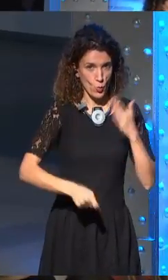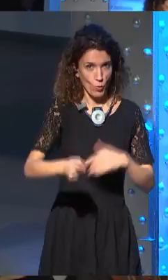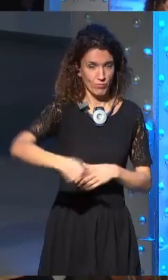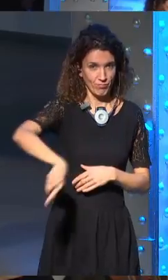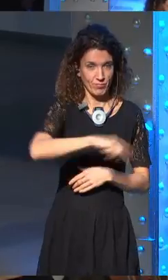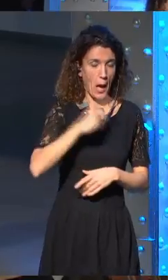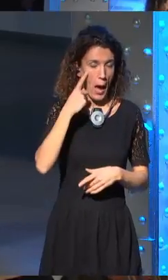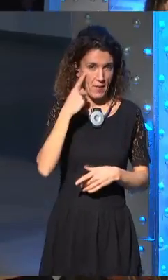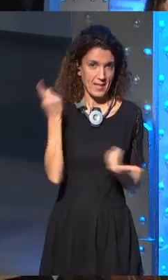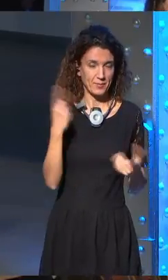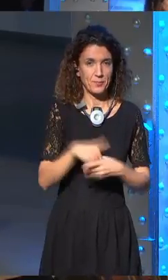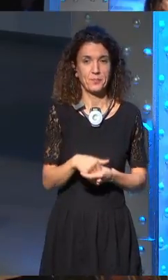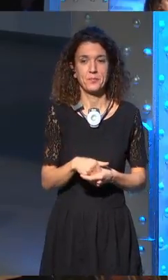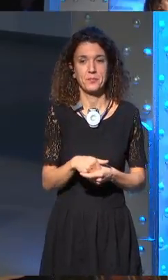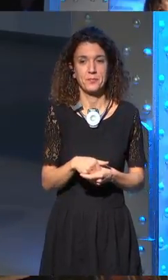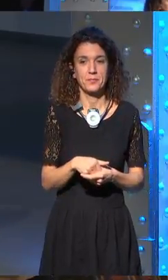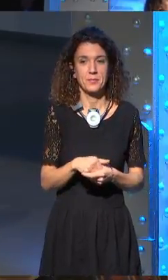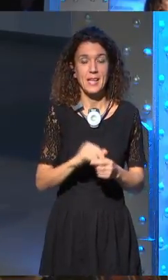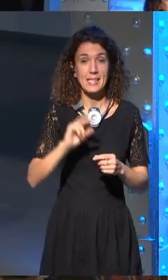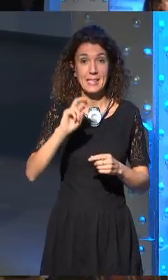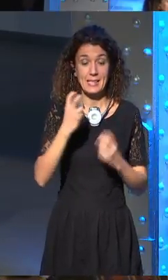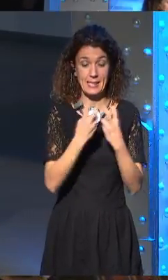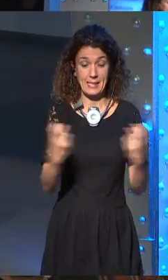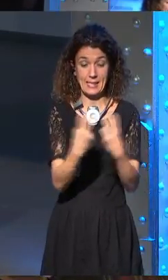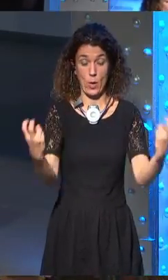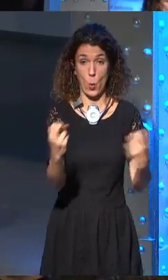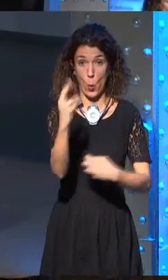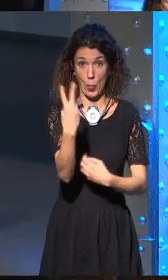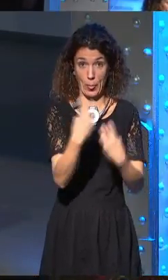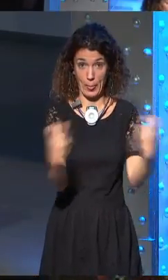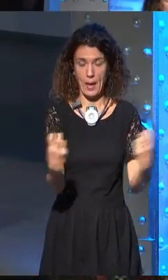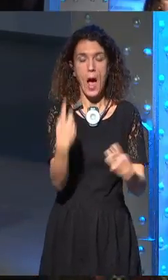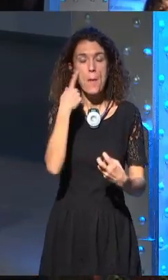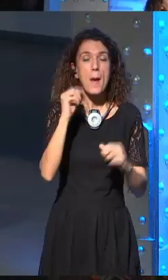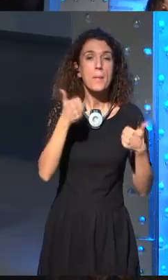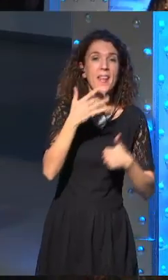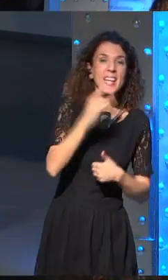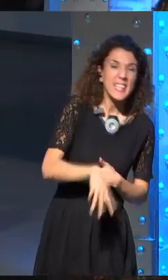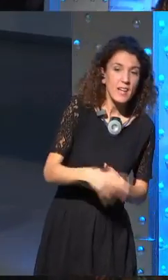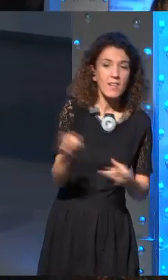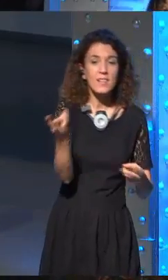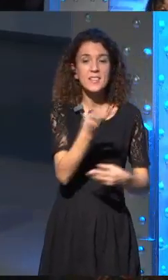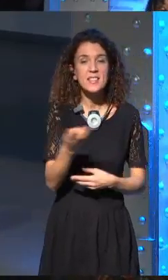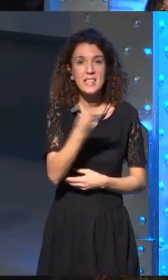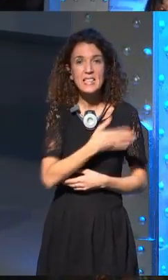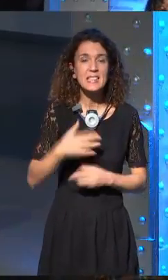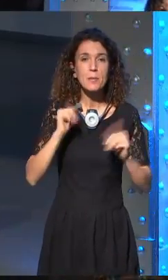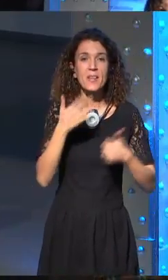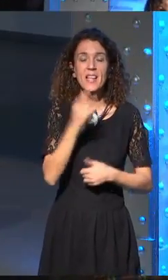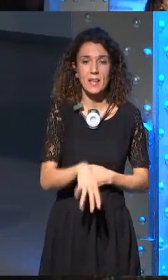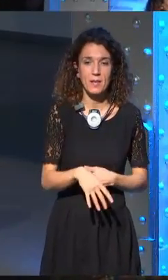work hard, because this is why they are here. We have the second row. I don't know who wants to get started. Fernando, Natalia,